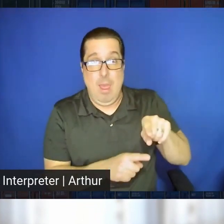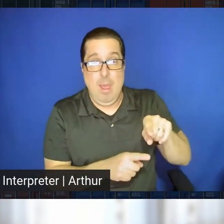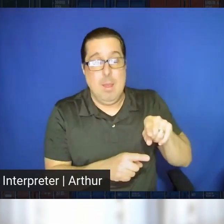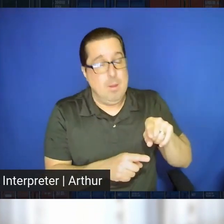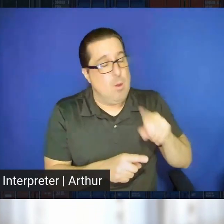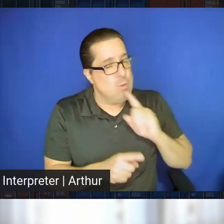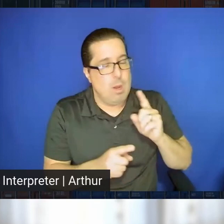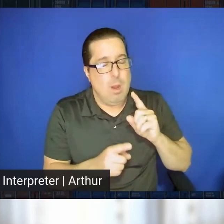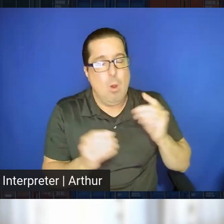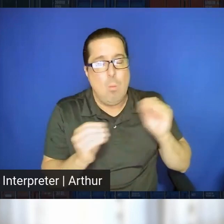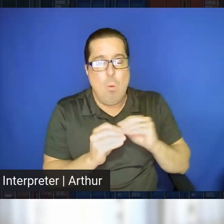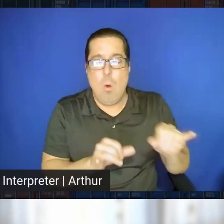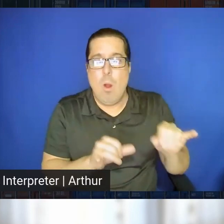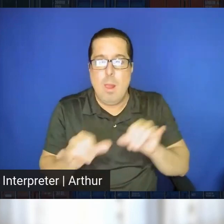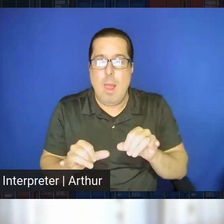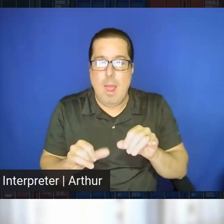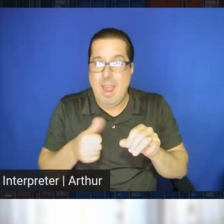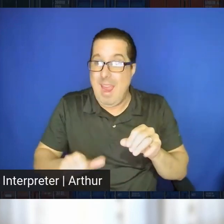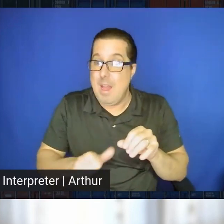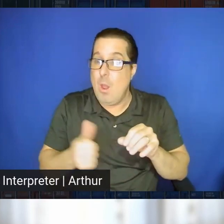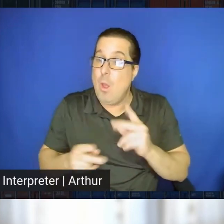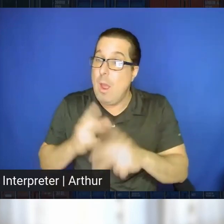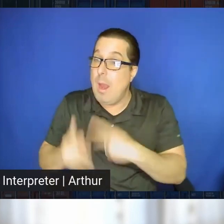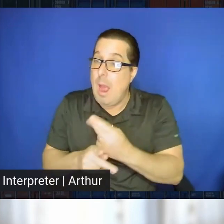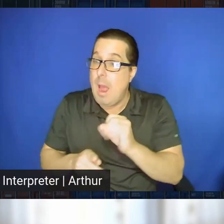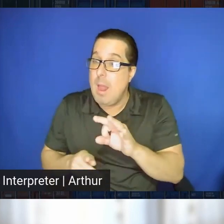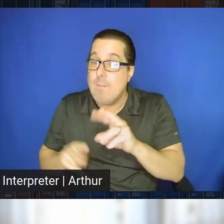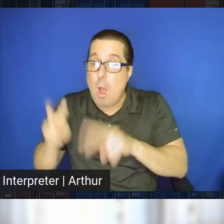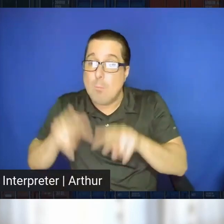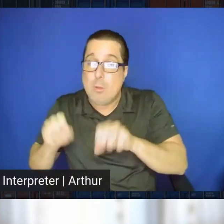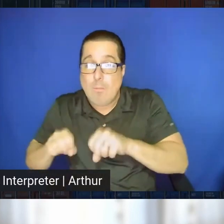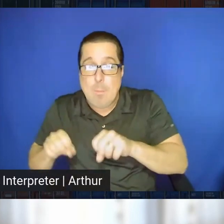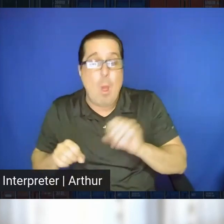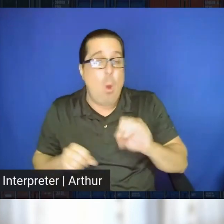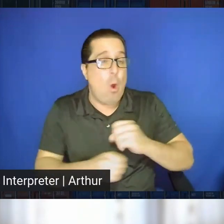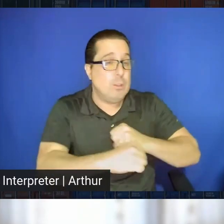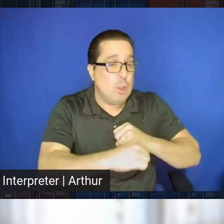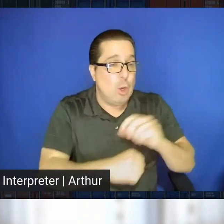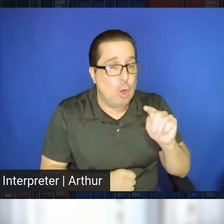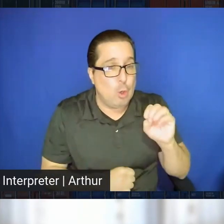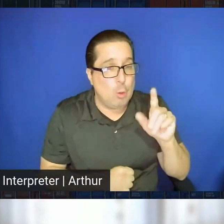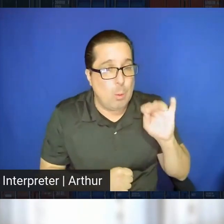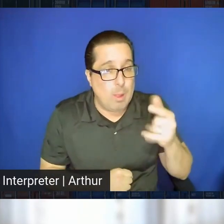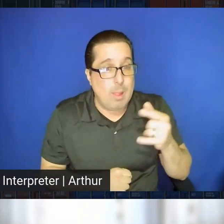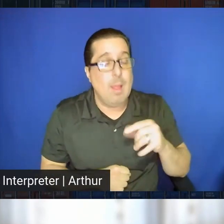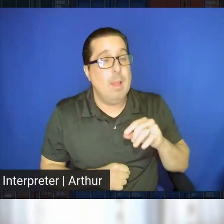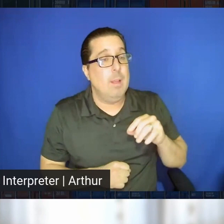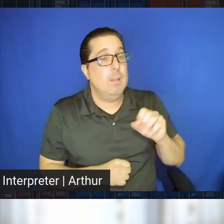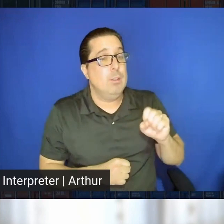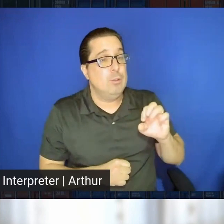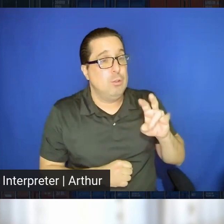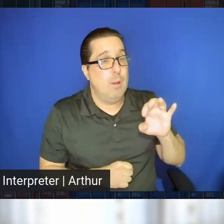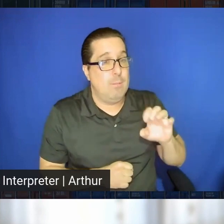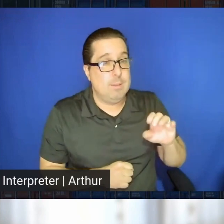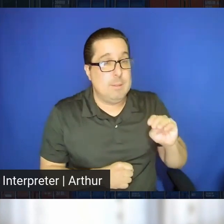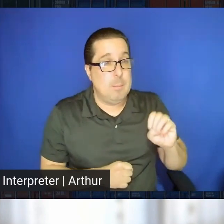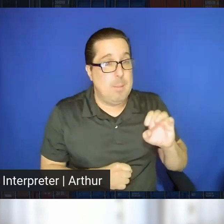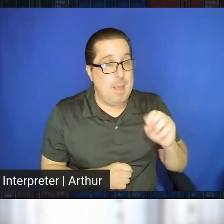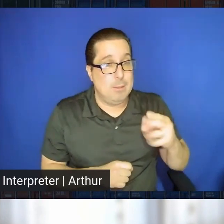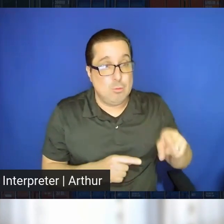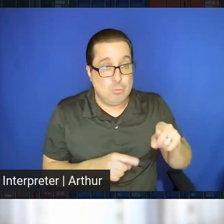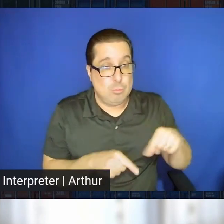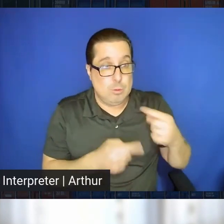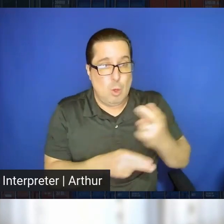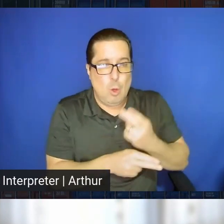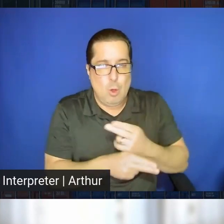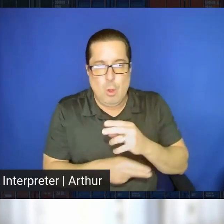much like any kind of observability or security tooling, service mesh typically until now has used